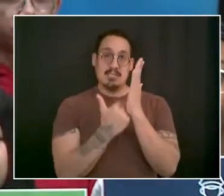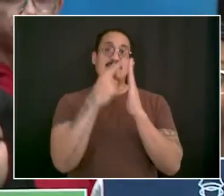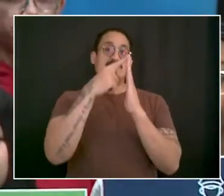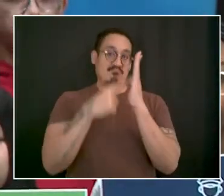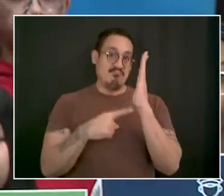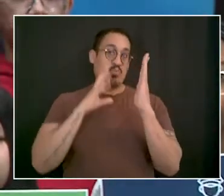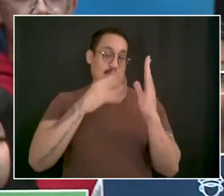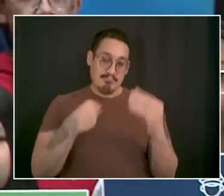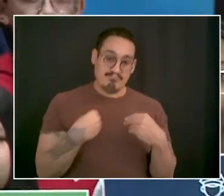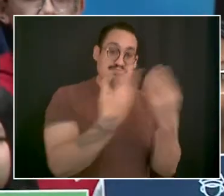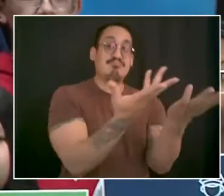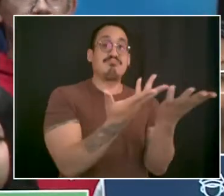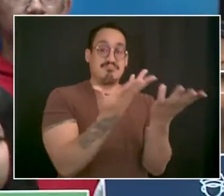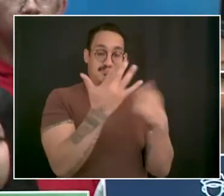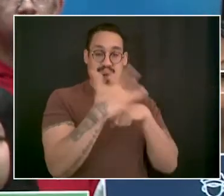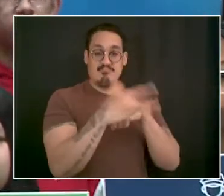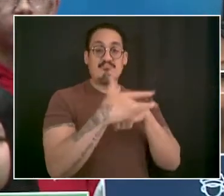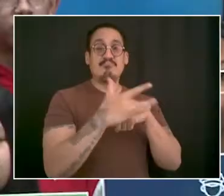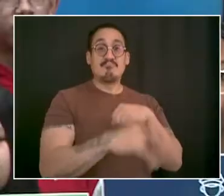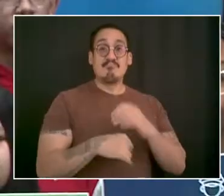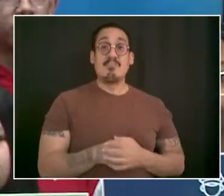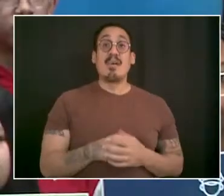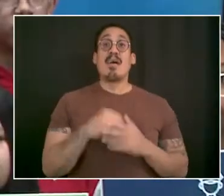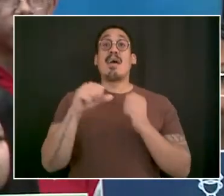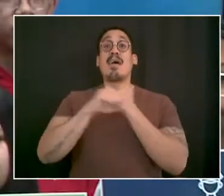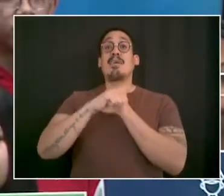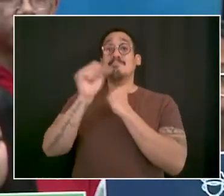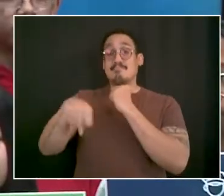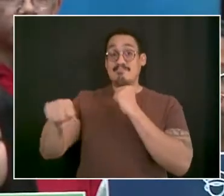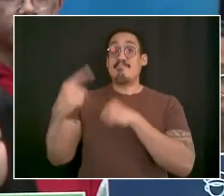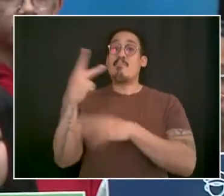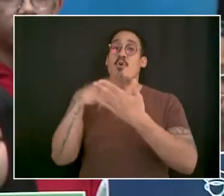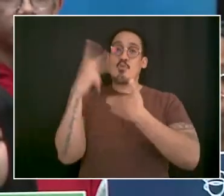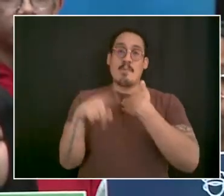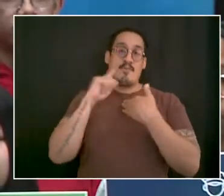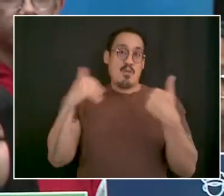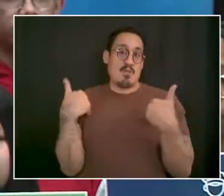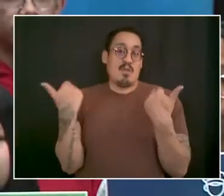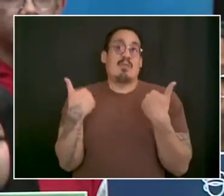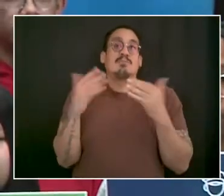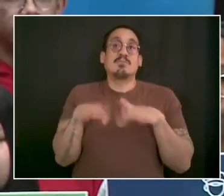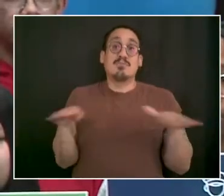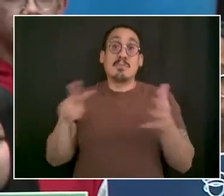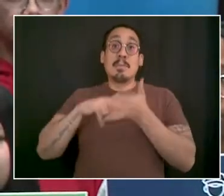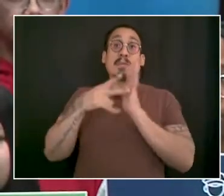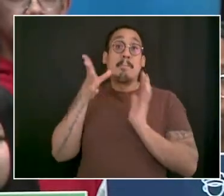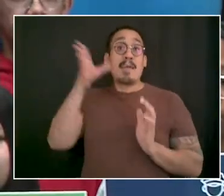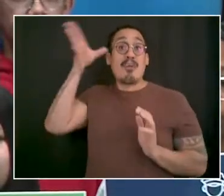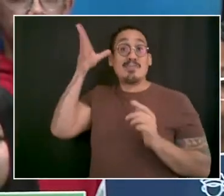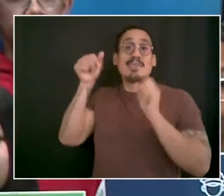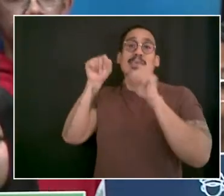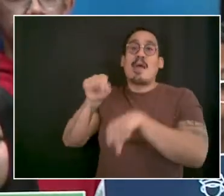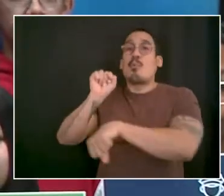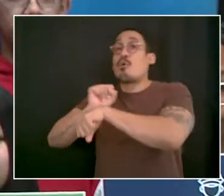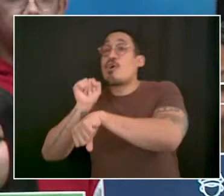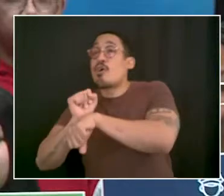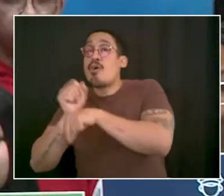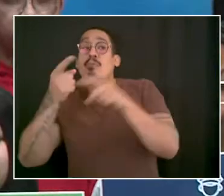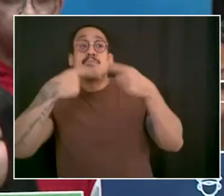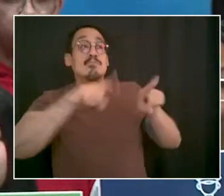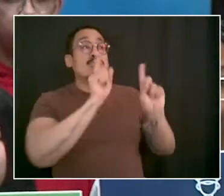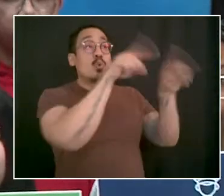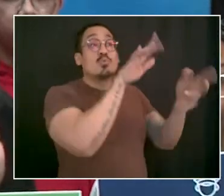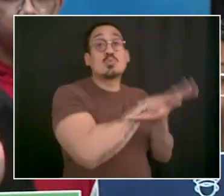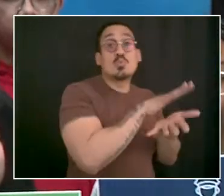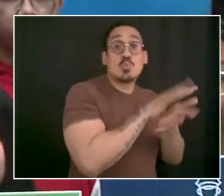the extended day programs for young children. This would allow parents to hold down a job or get an education while still having the